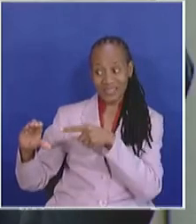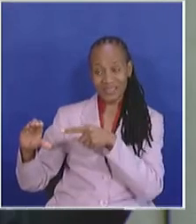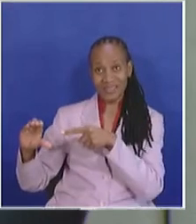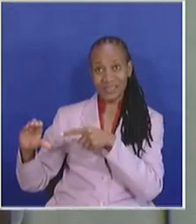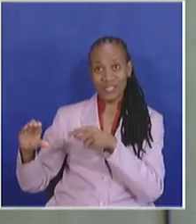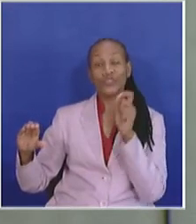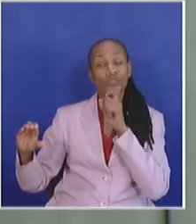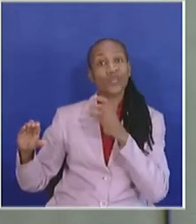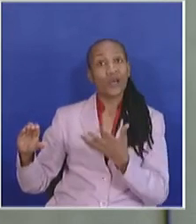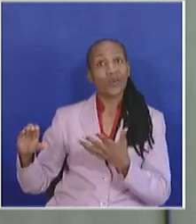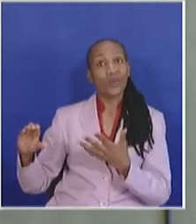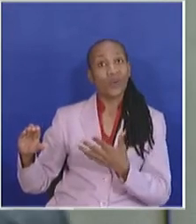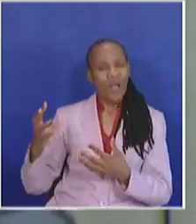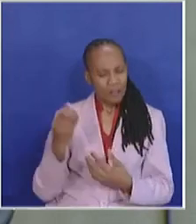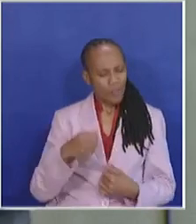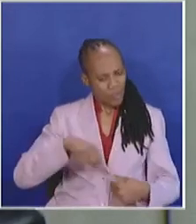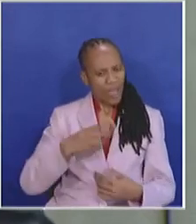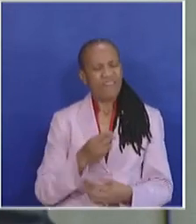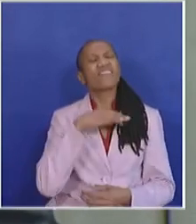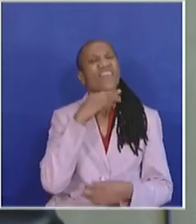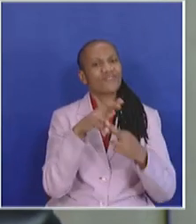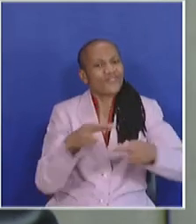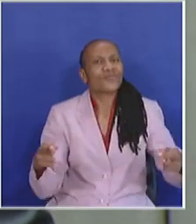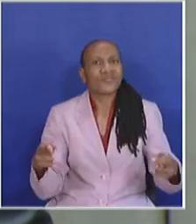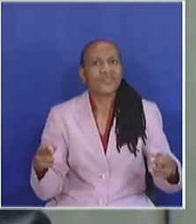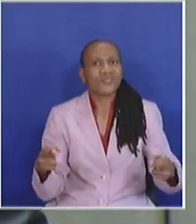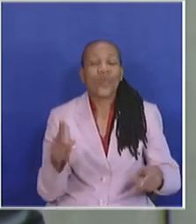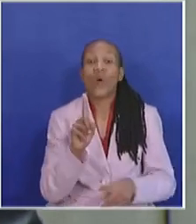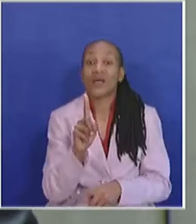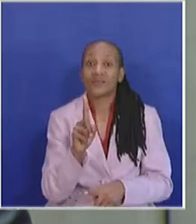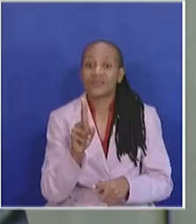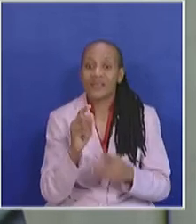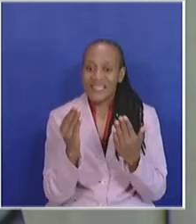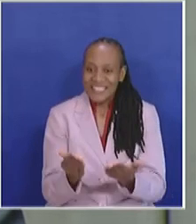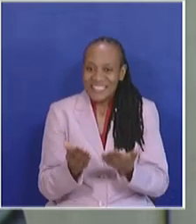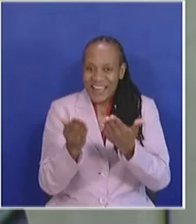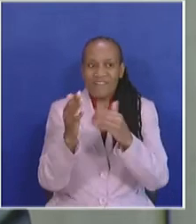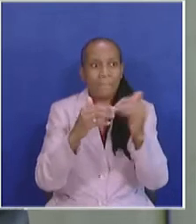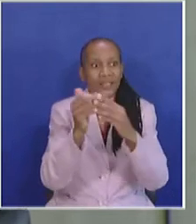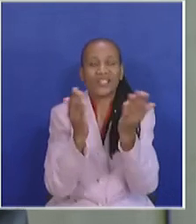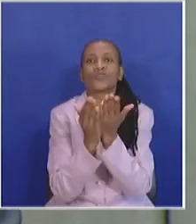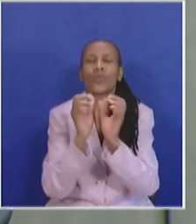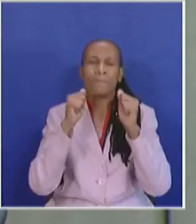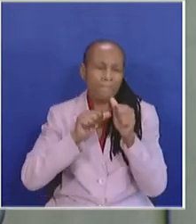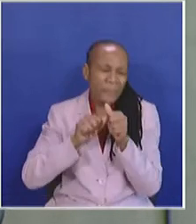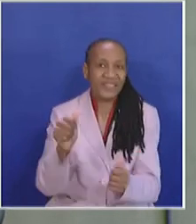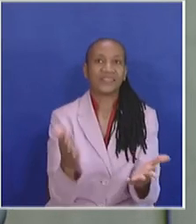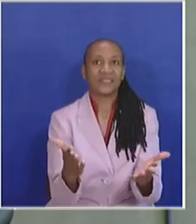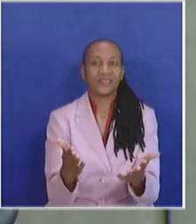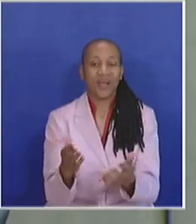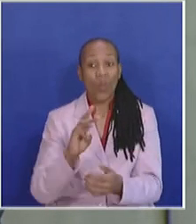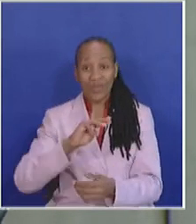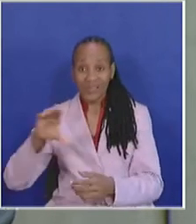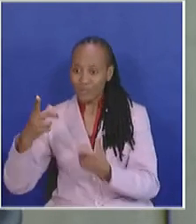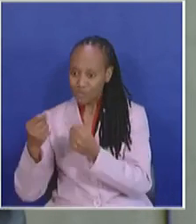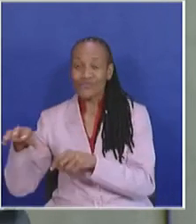And that then gives us enough resources to deliver the best schools. And that is what we are doing in this province.